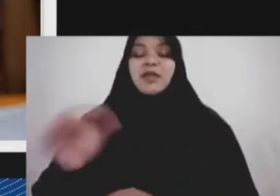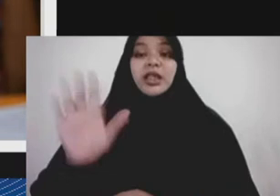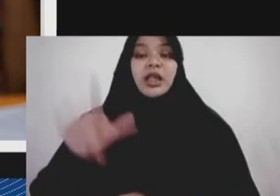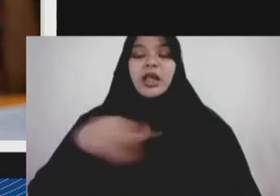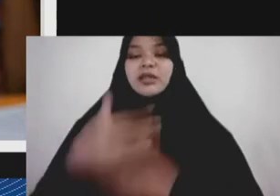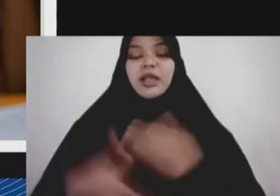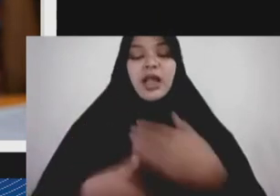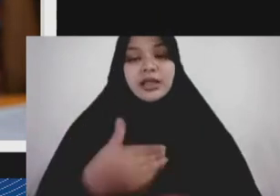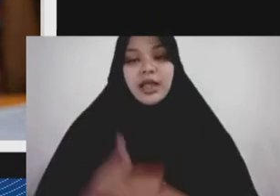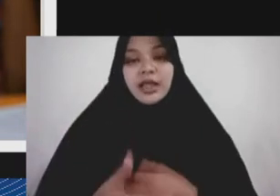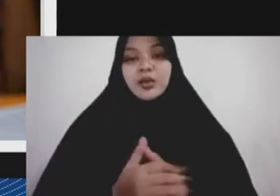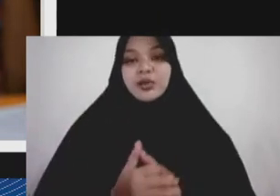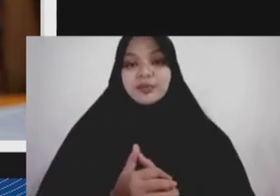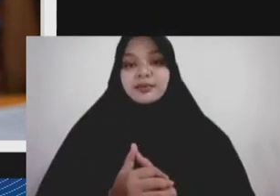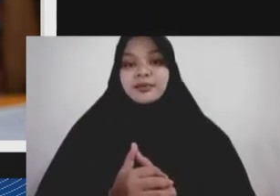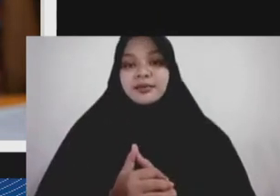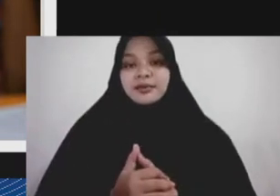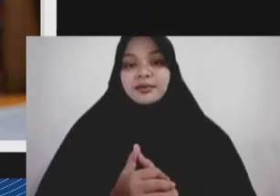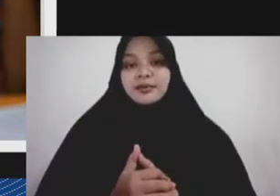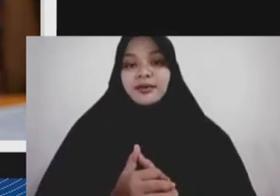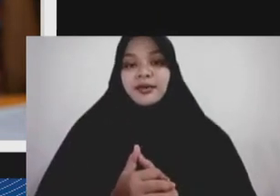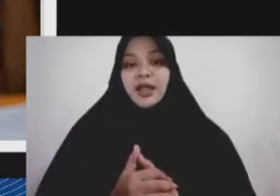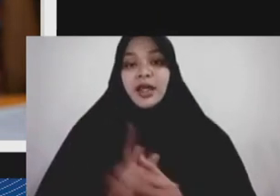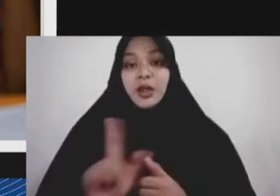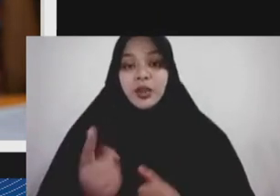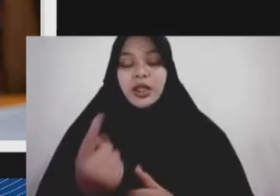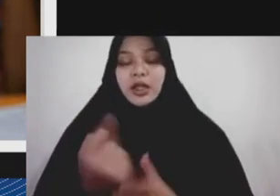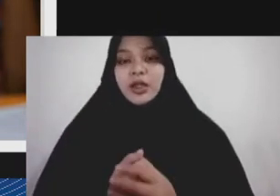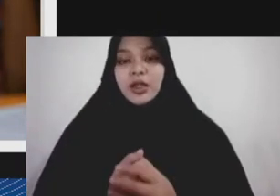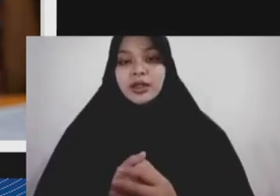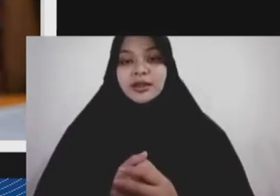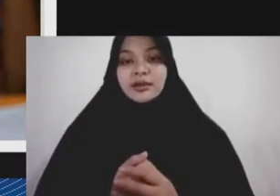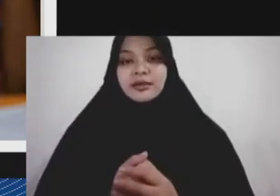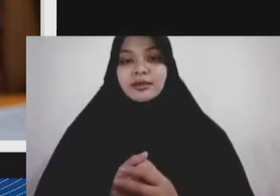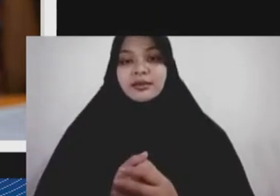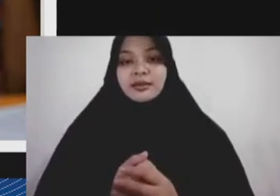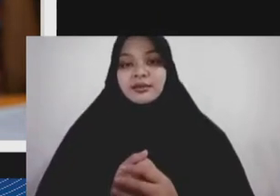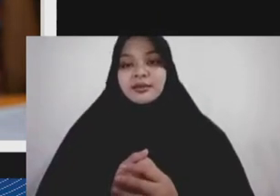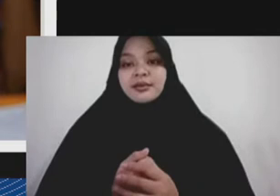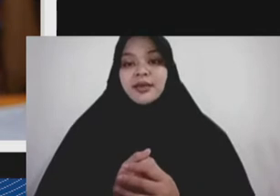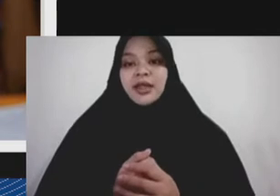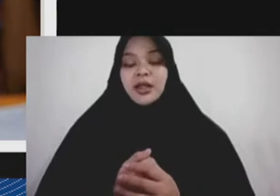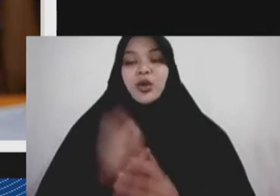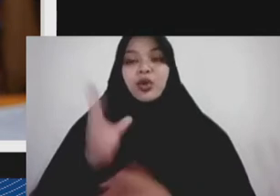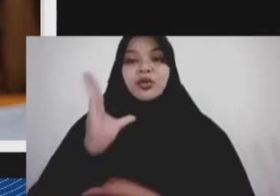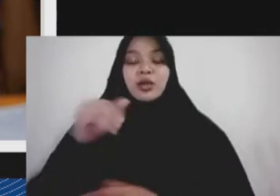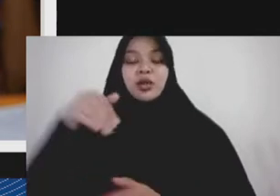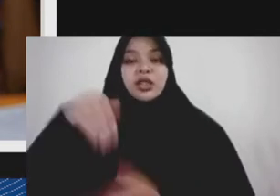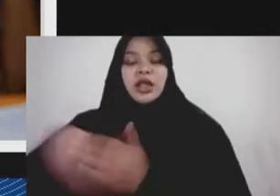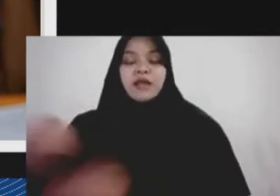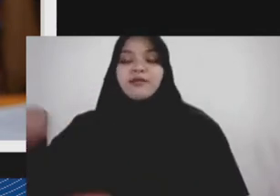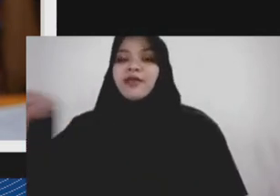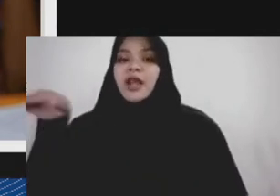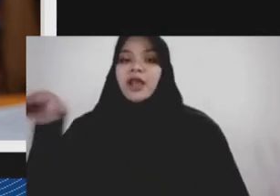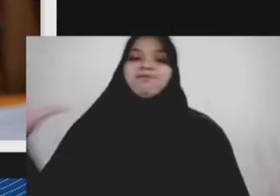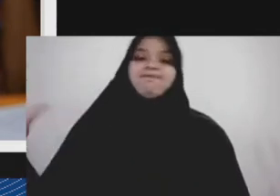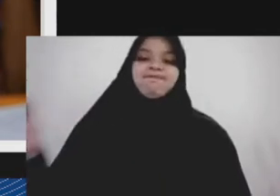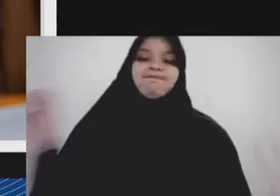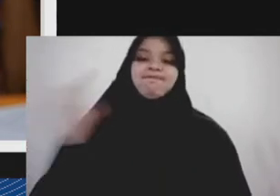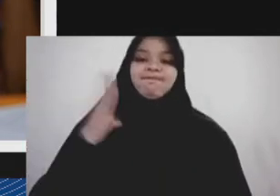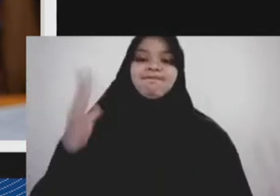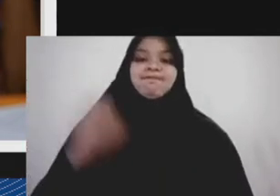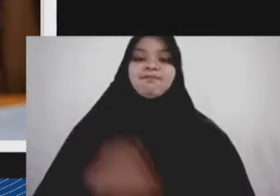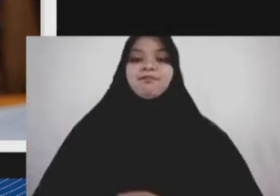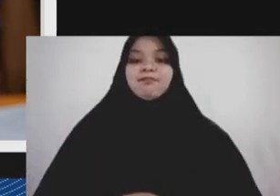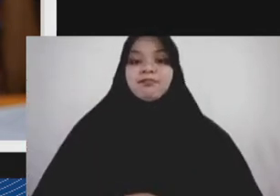can become first-line responders to gender-based violence. So adapting livelihood activities to